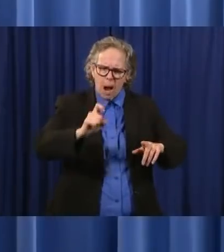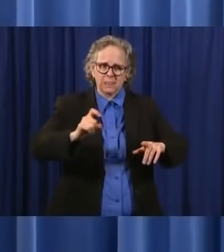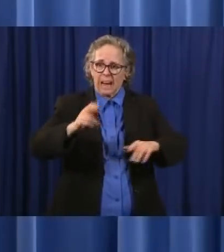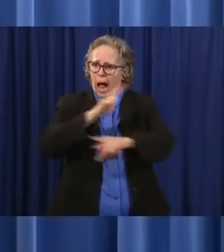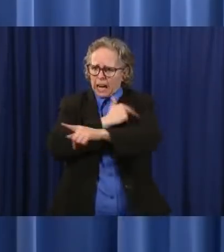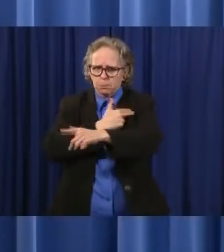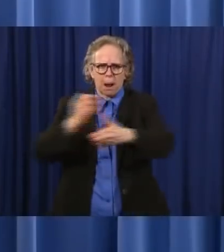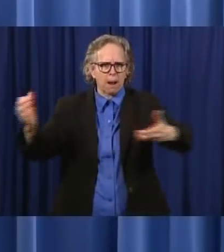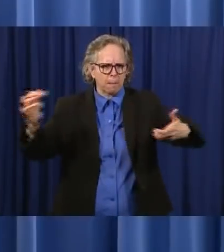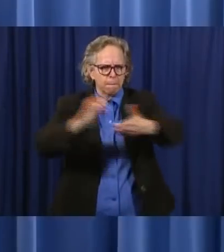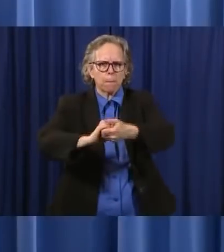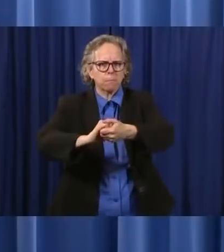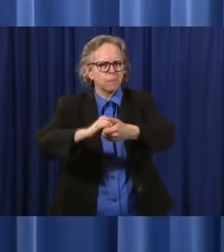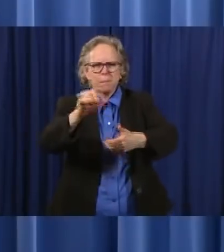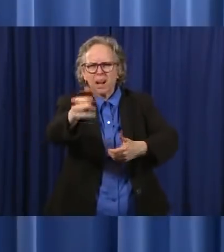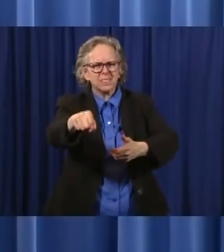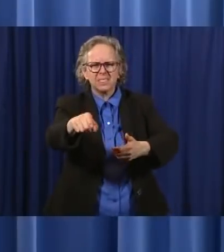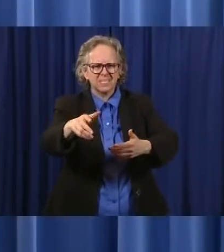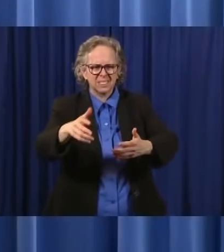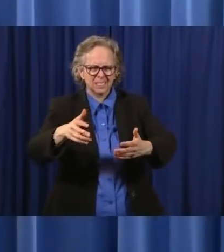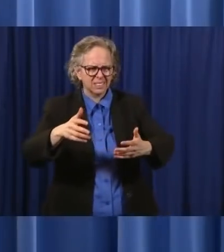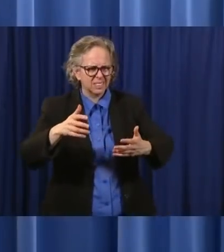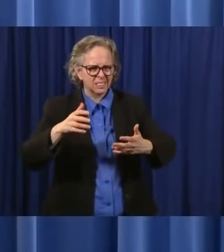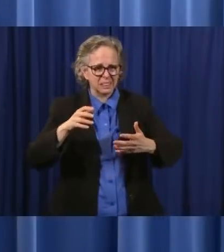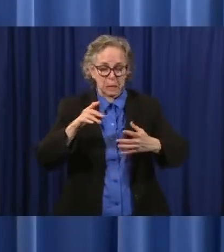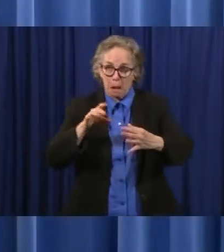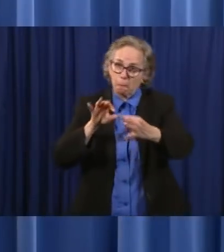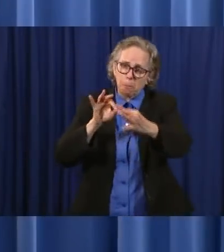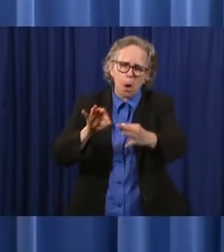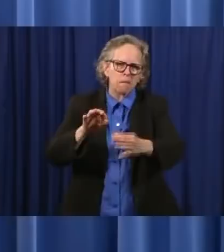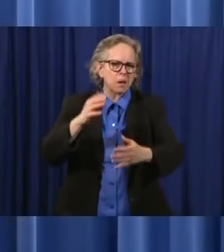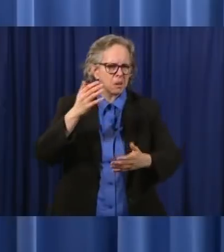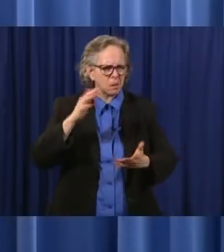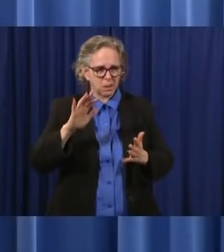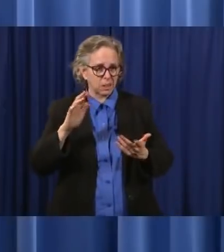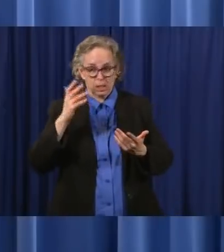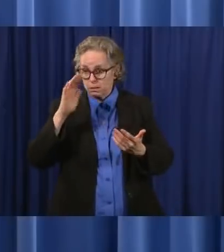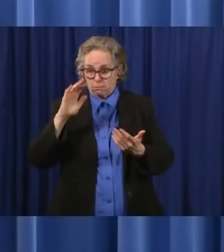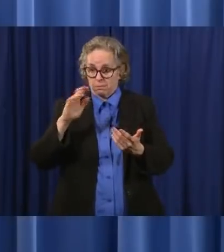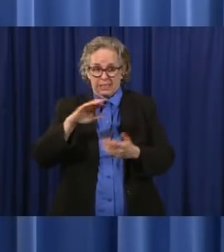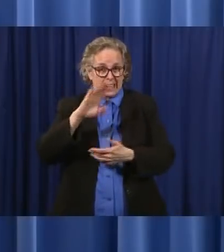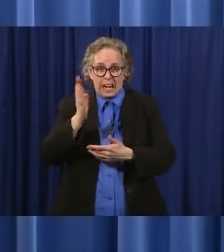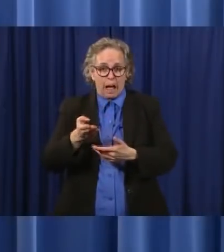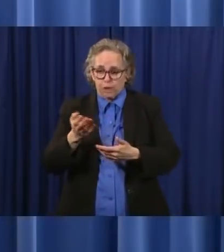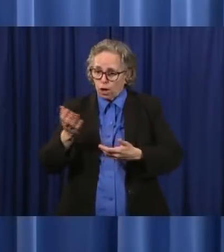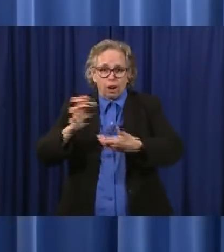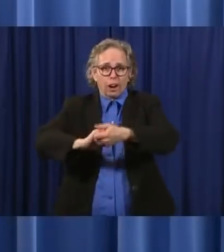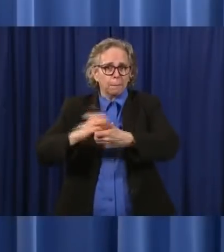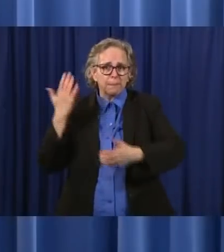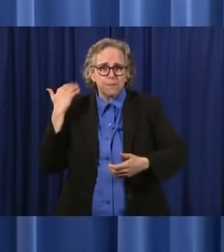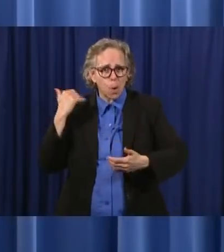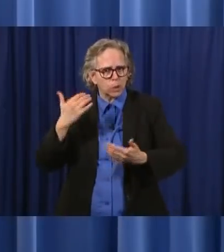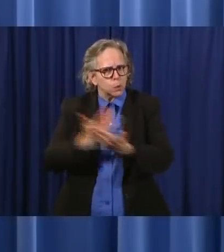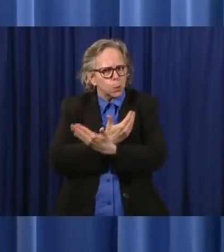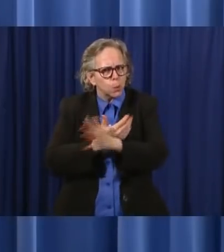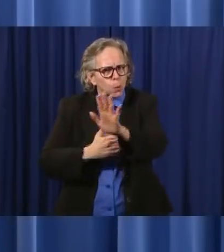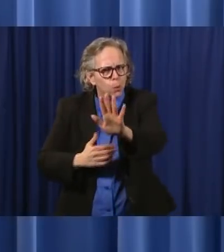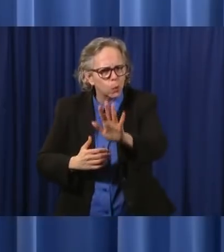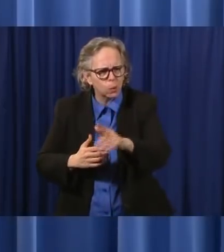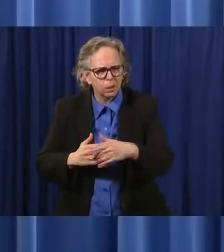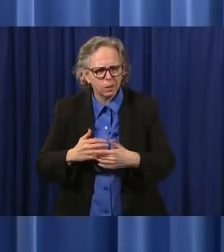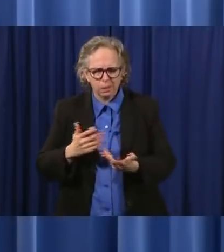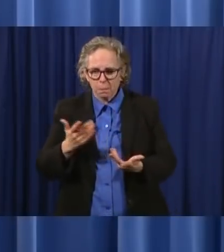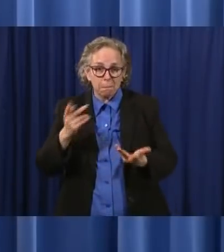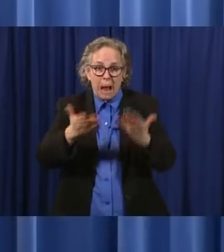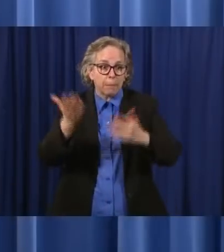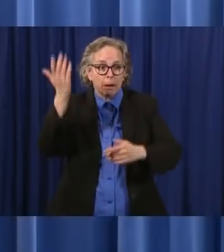work in progress. It's not something hospitals have ever done before. So is it possible that there could have been a